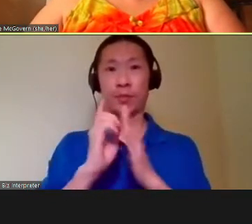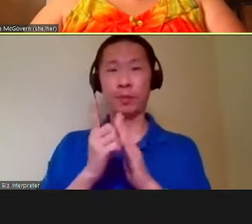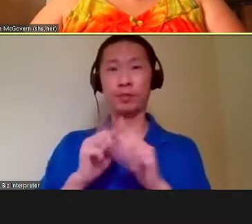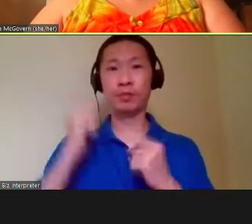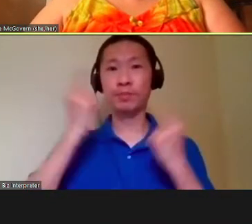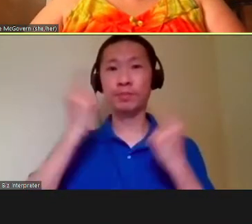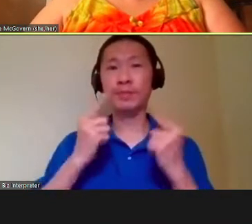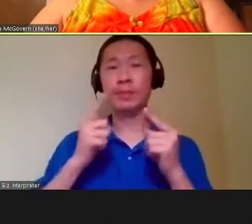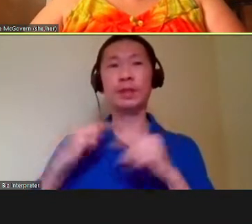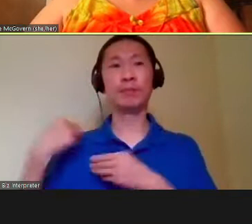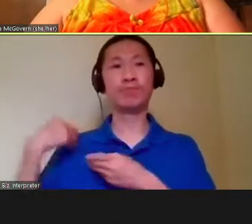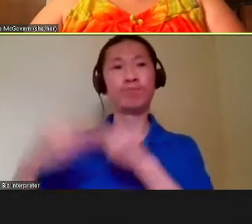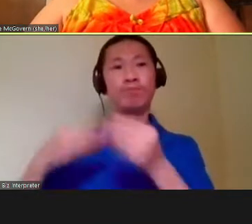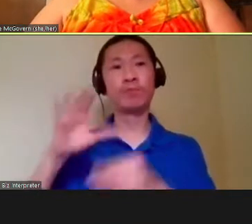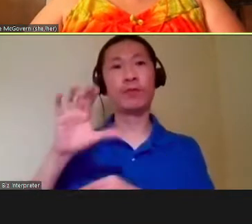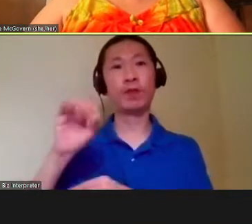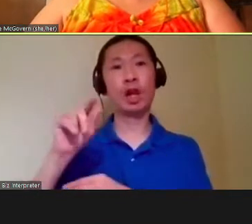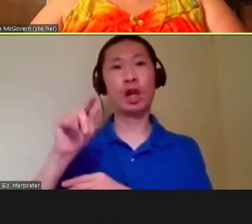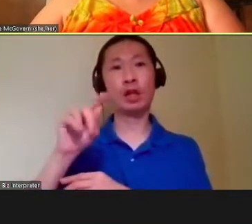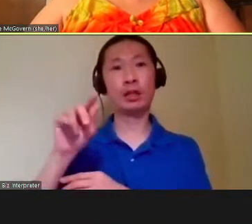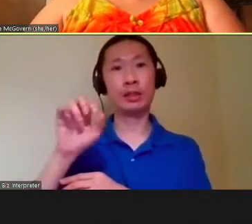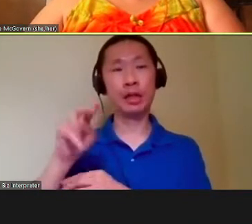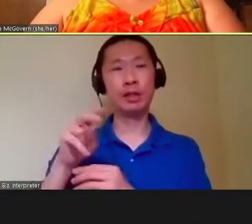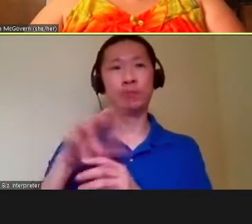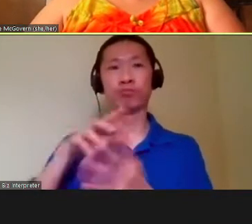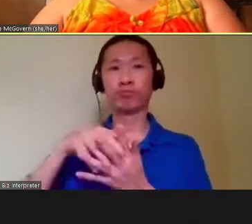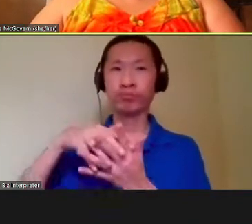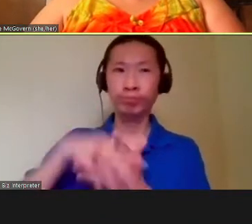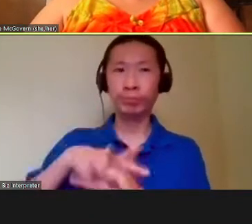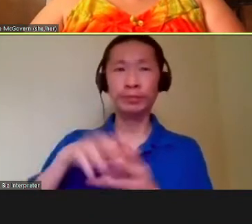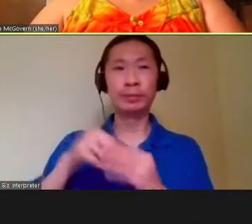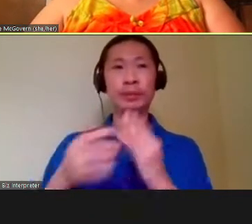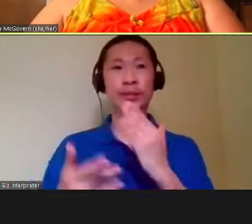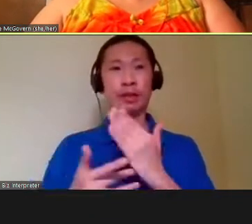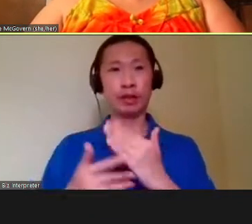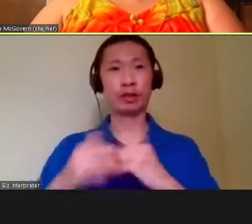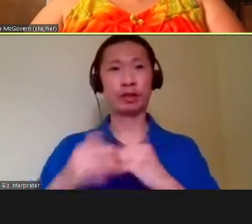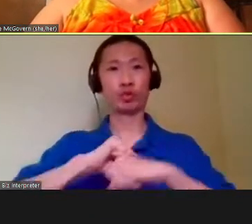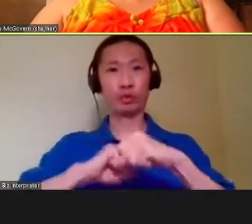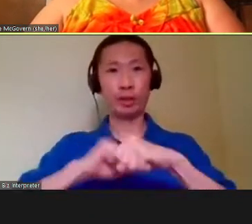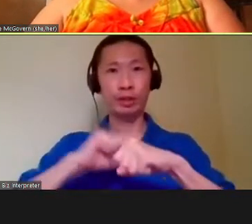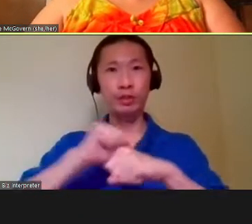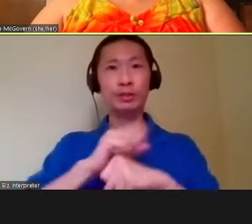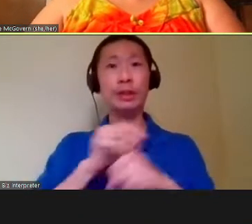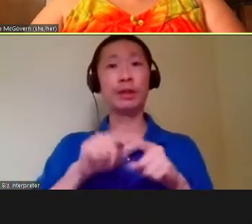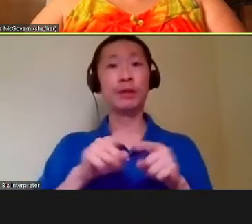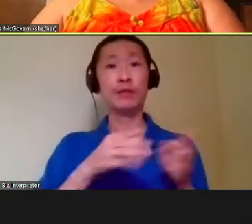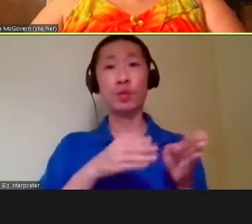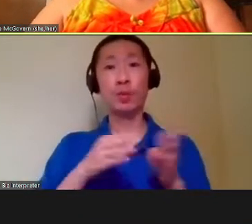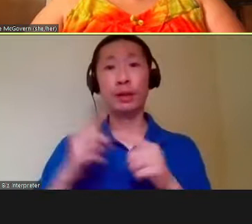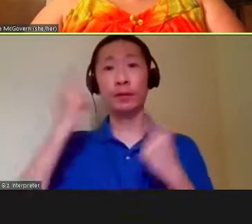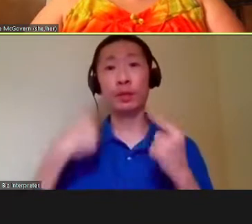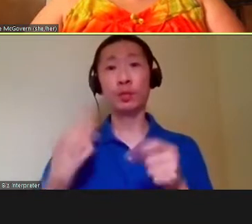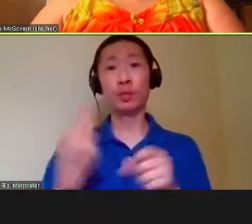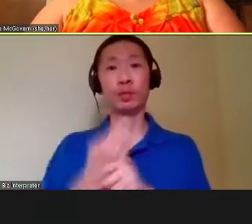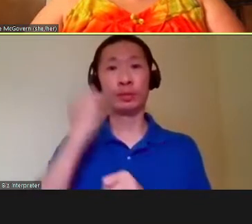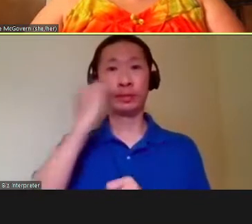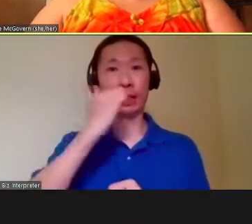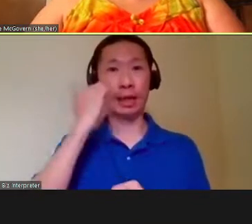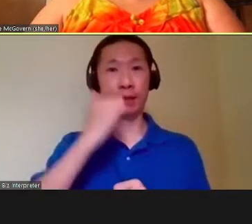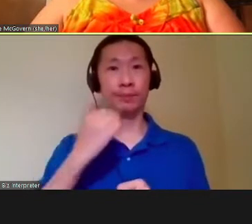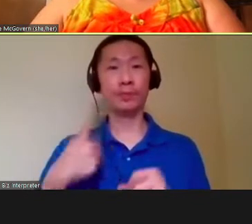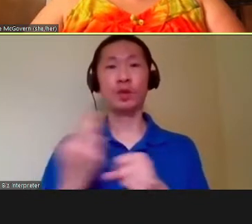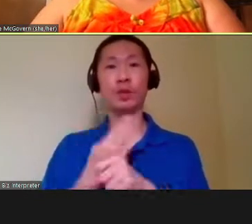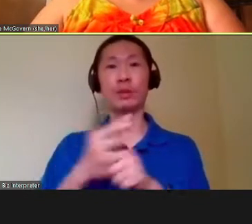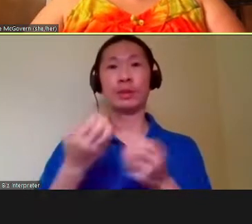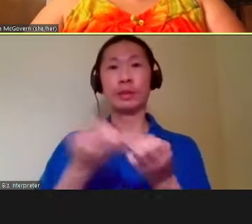of colonization embedded within the technologies, structures, and ways of thinking we use every day. We are using